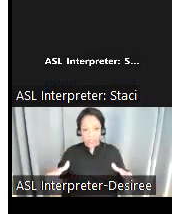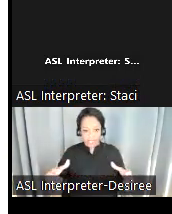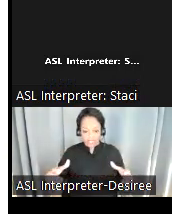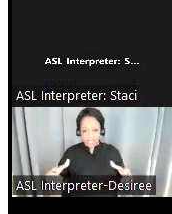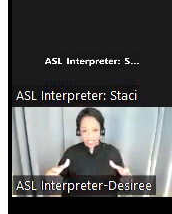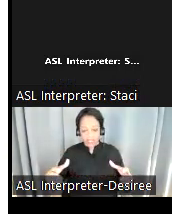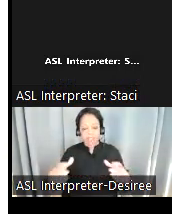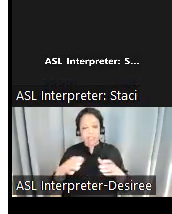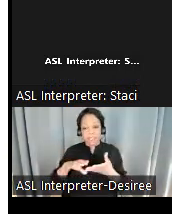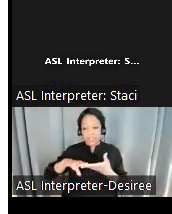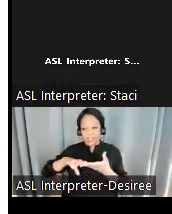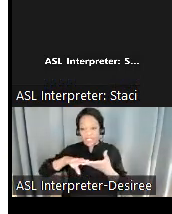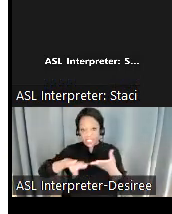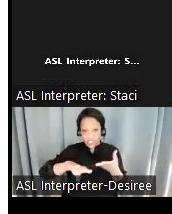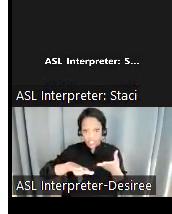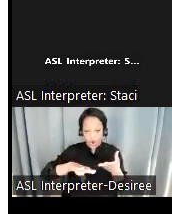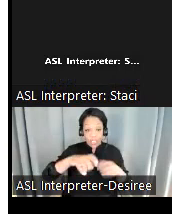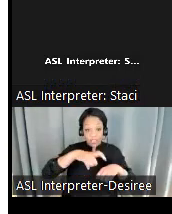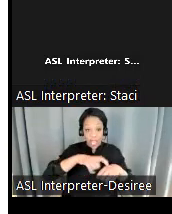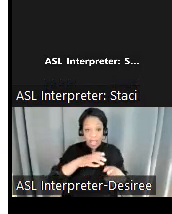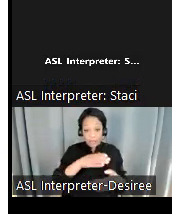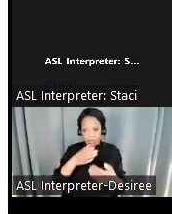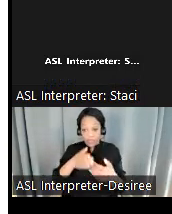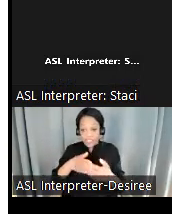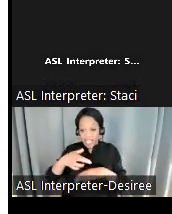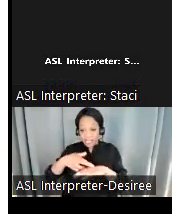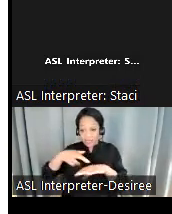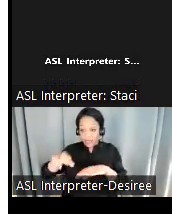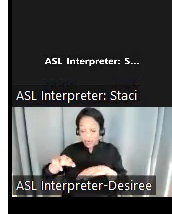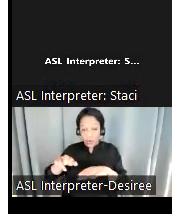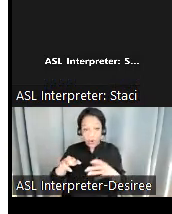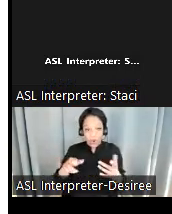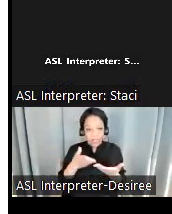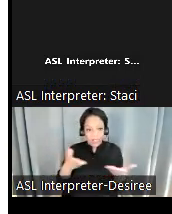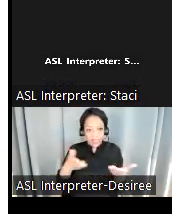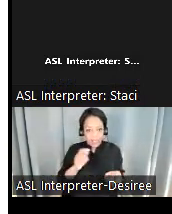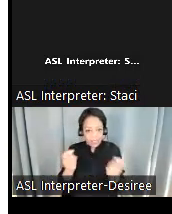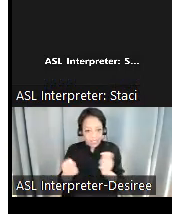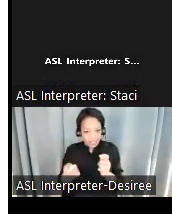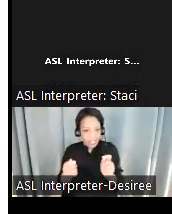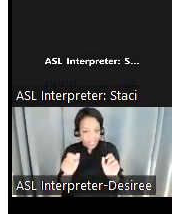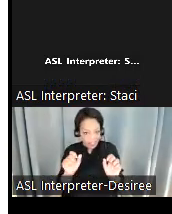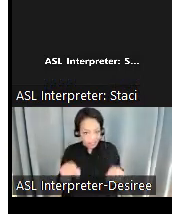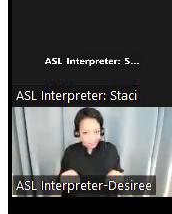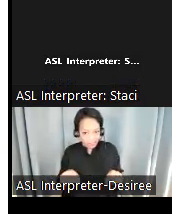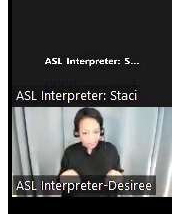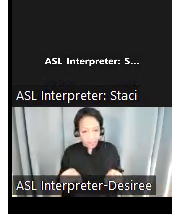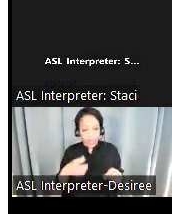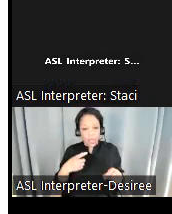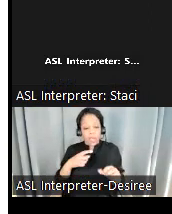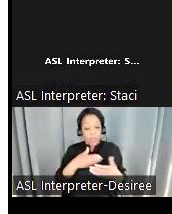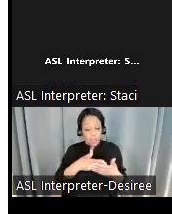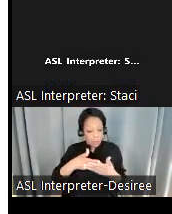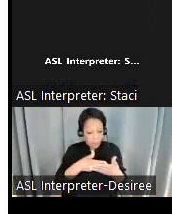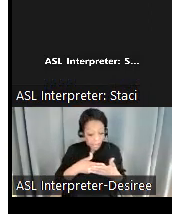that next referral. We also, as we track those babies, we follow along and depend on their connection